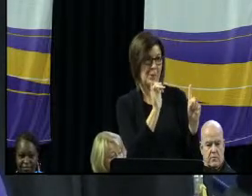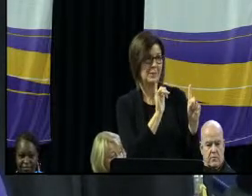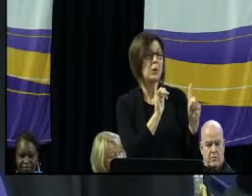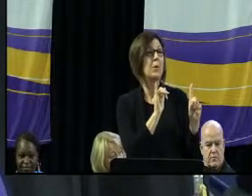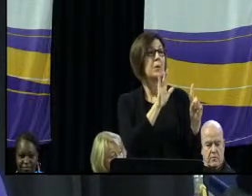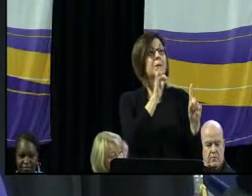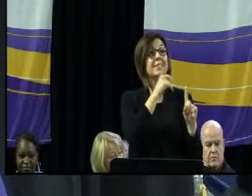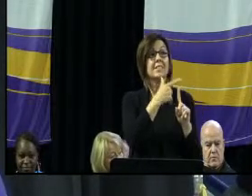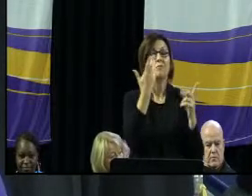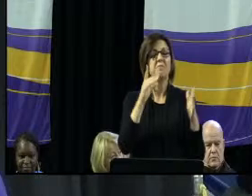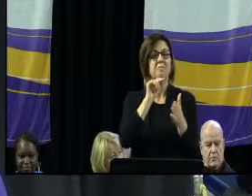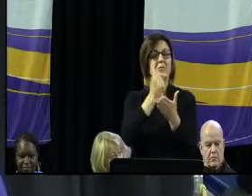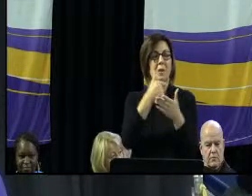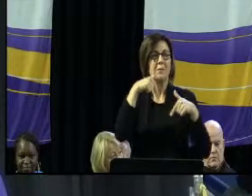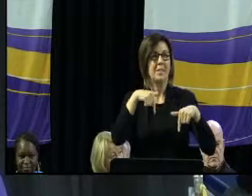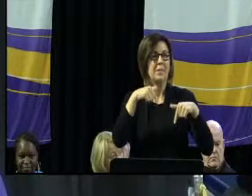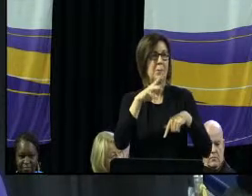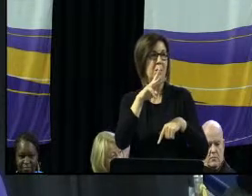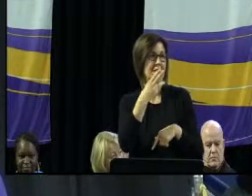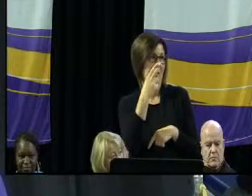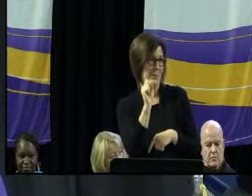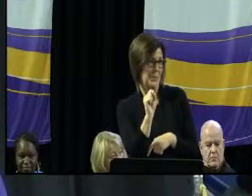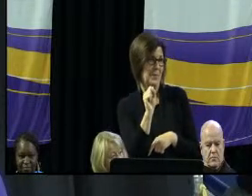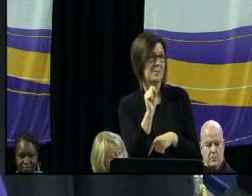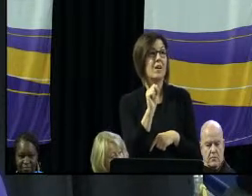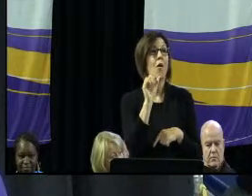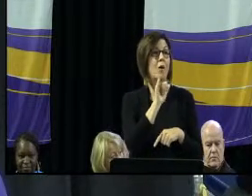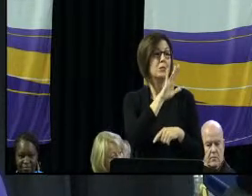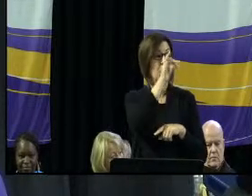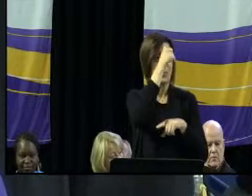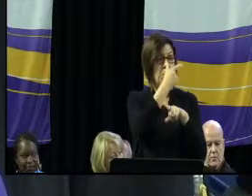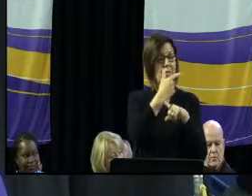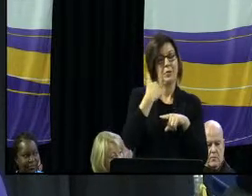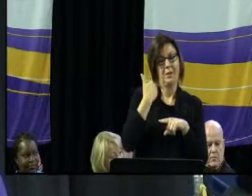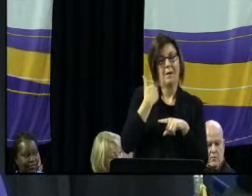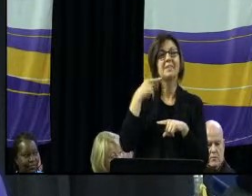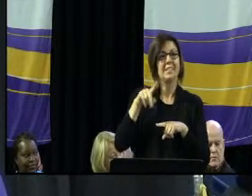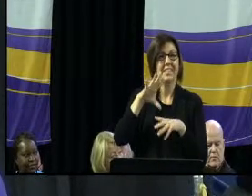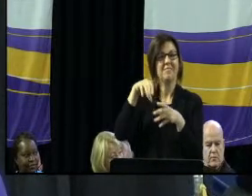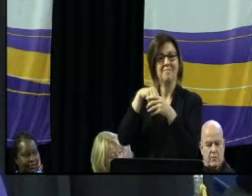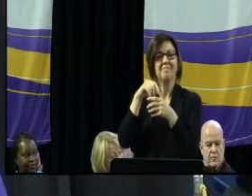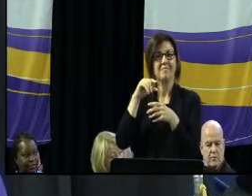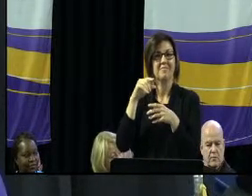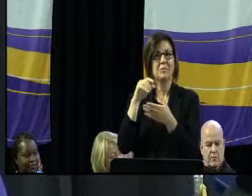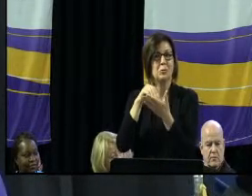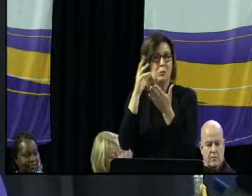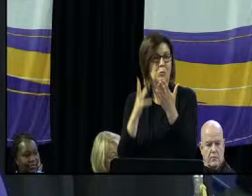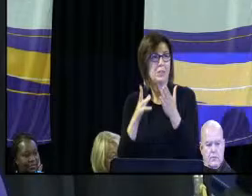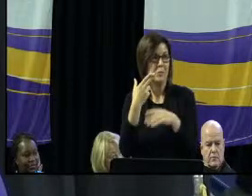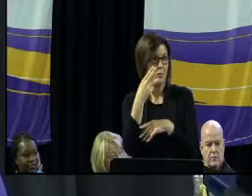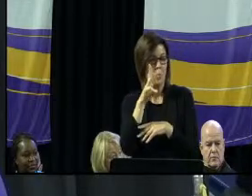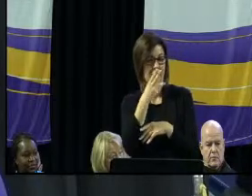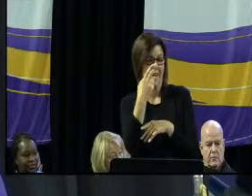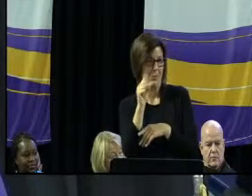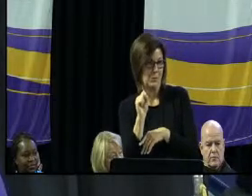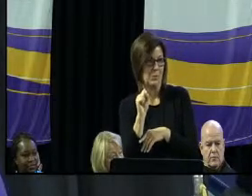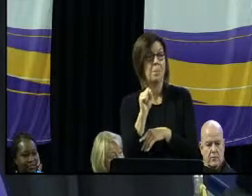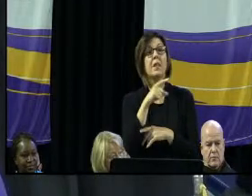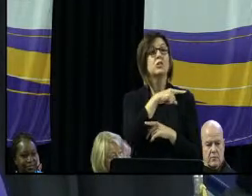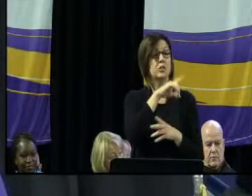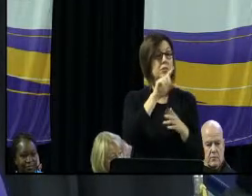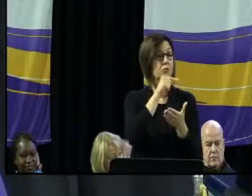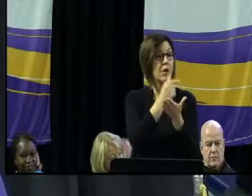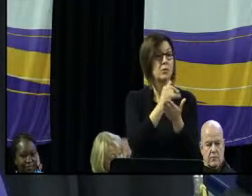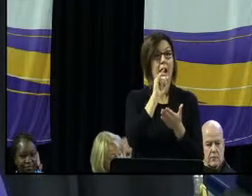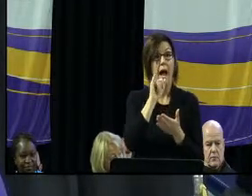and Ian Townsend, a current student at Wilson High School. She is a graduate of the IB Diploma Program